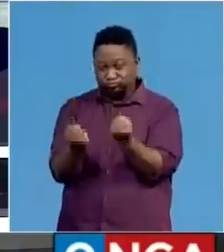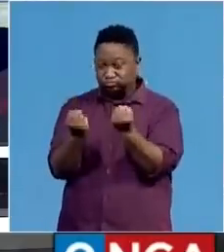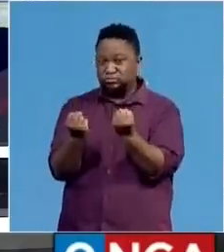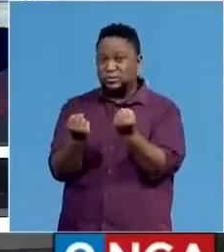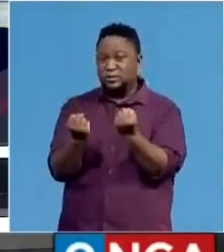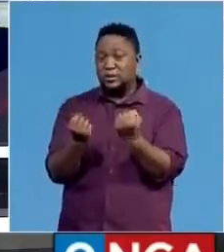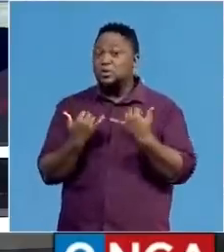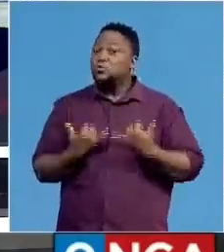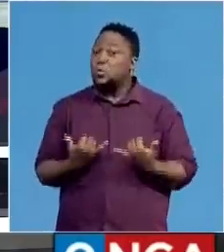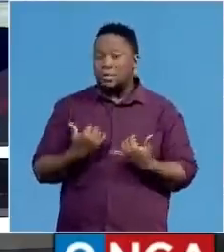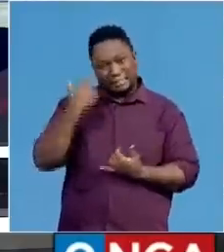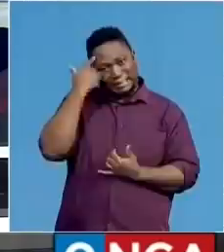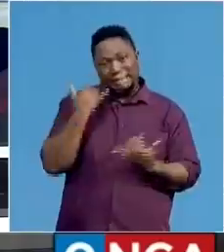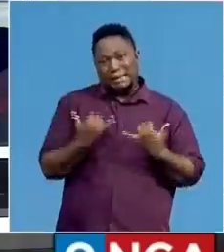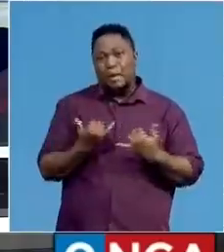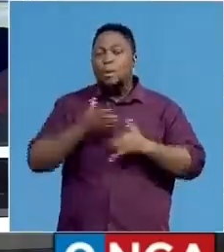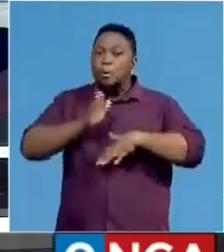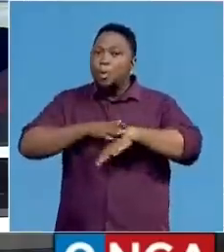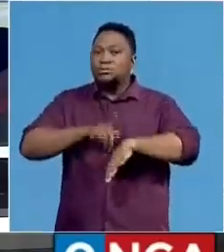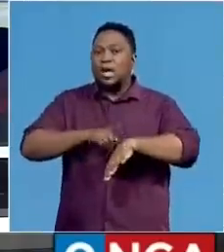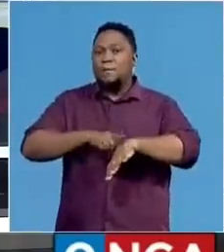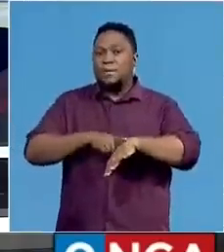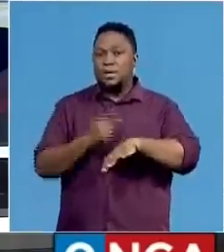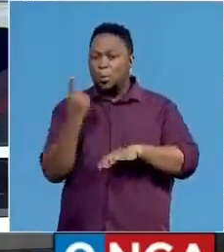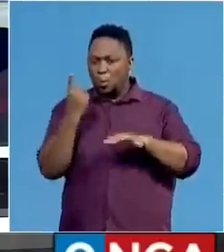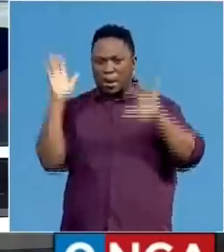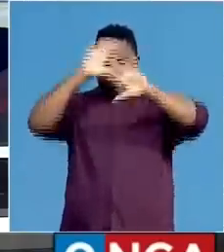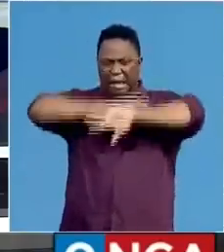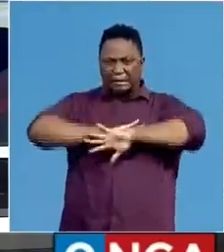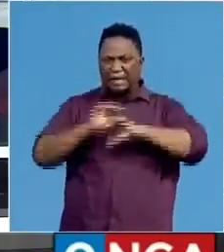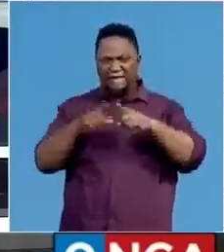expectations at this point is that it'll take longer than just one night to put it out. But still